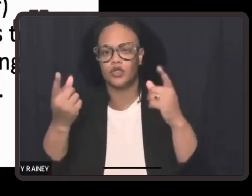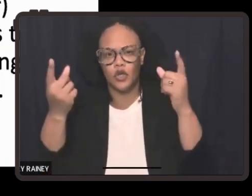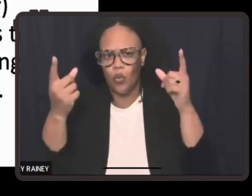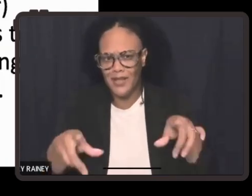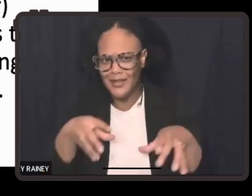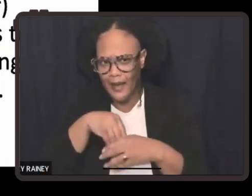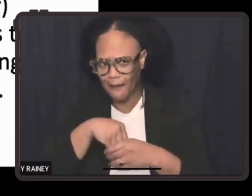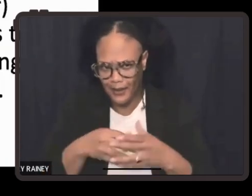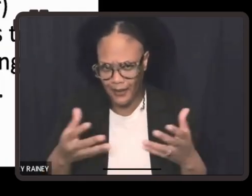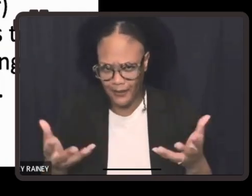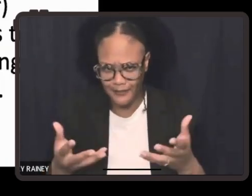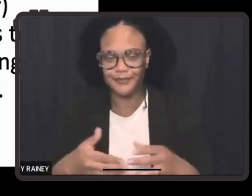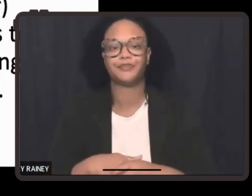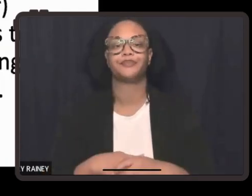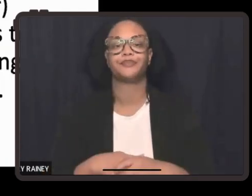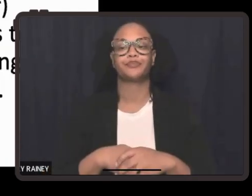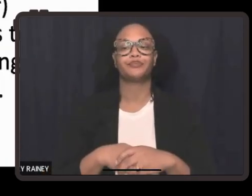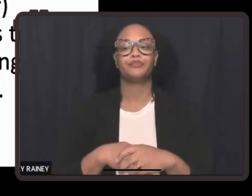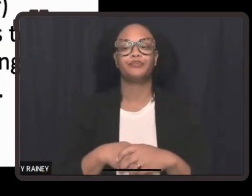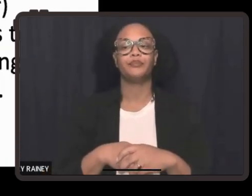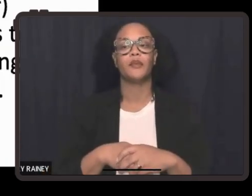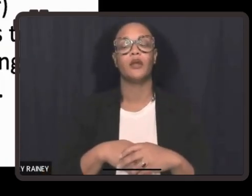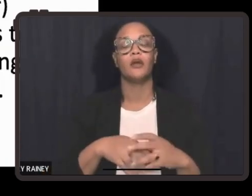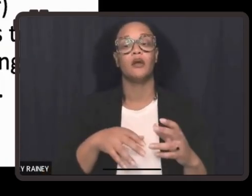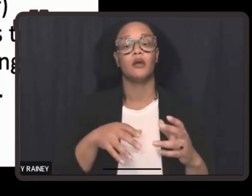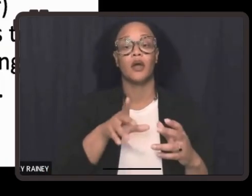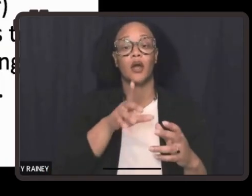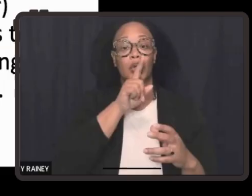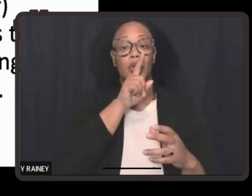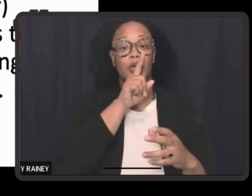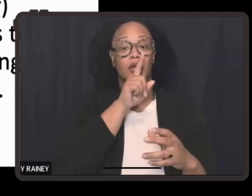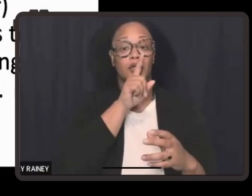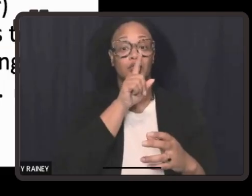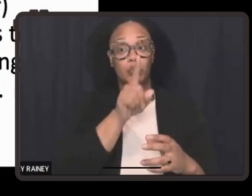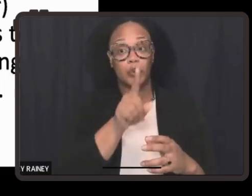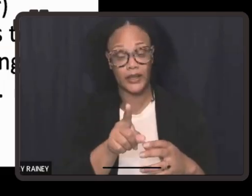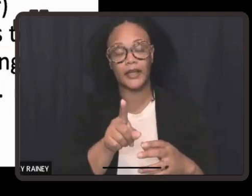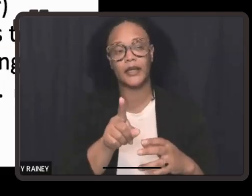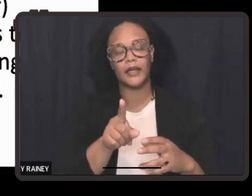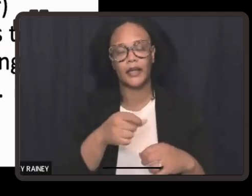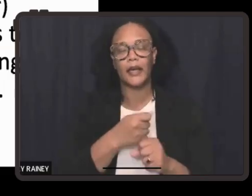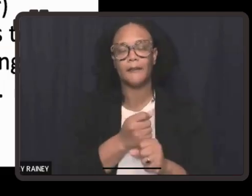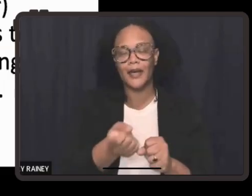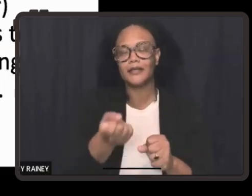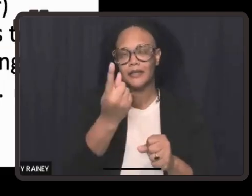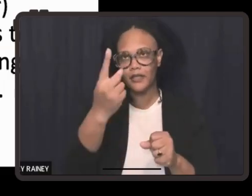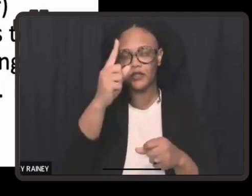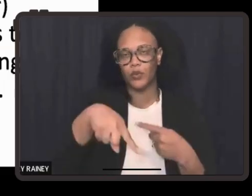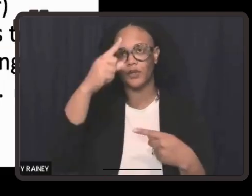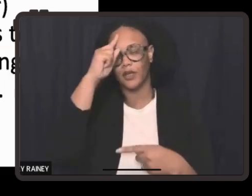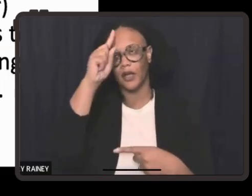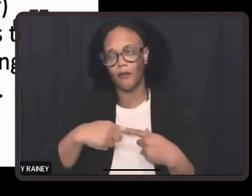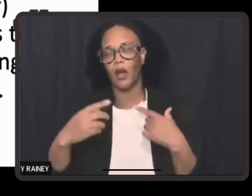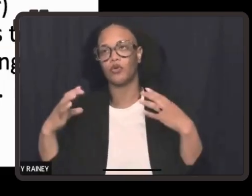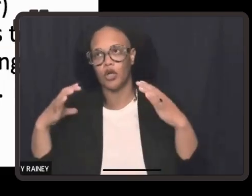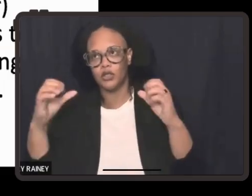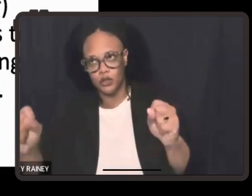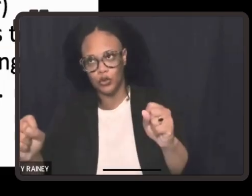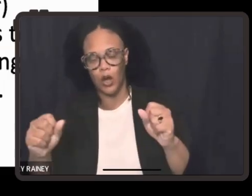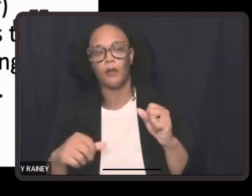is happening is, and it really makes complete sense for Charge syndrome. You've